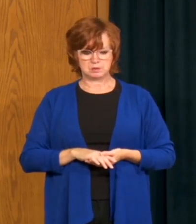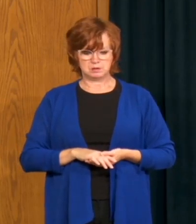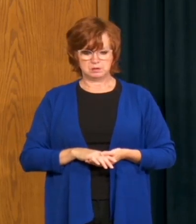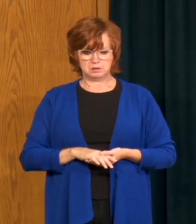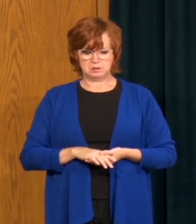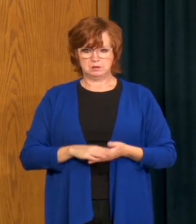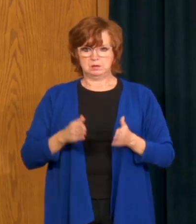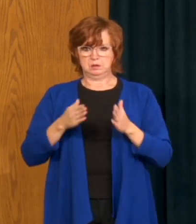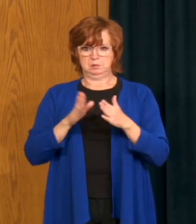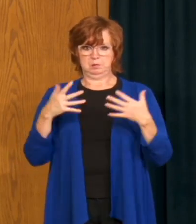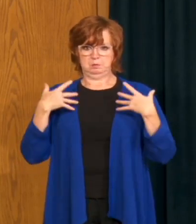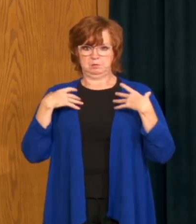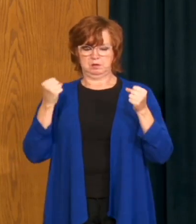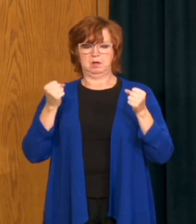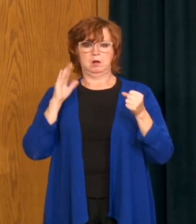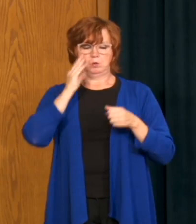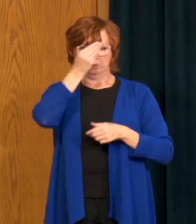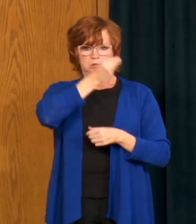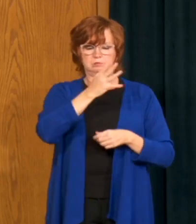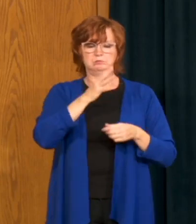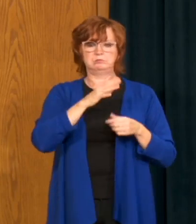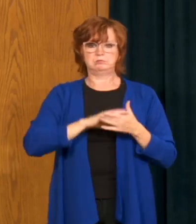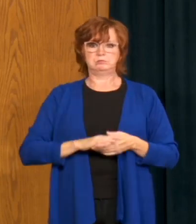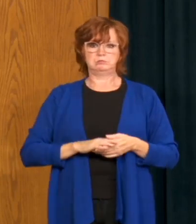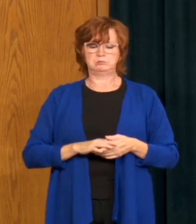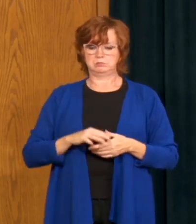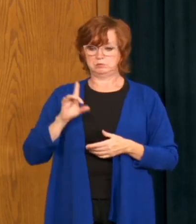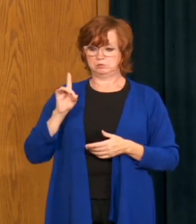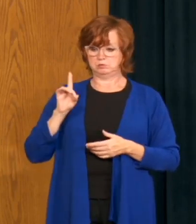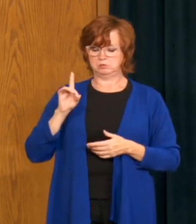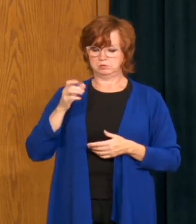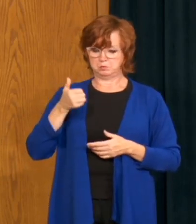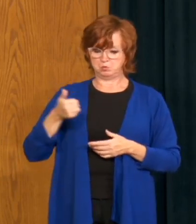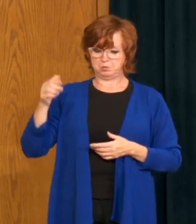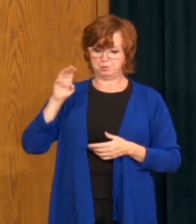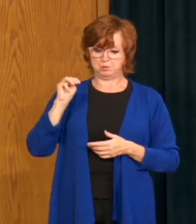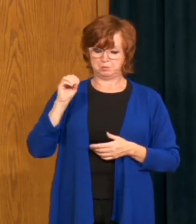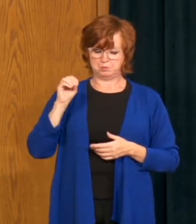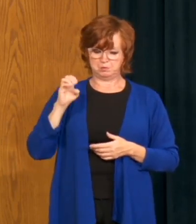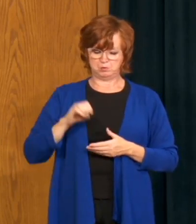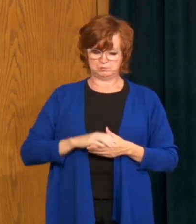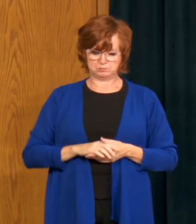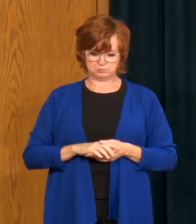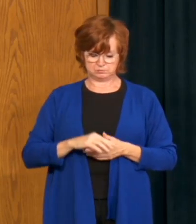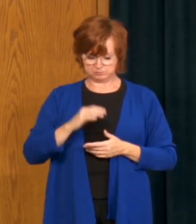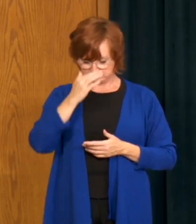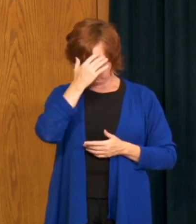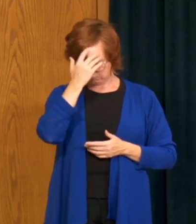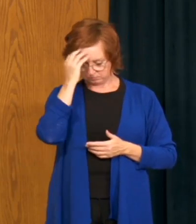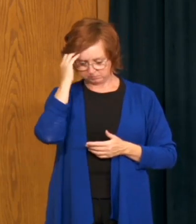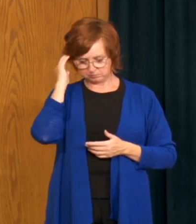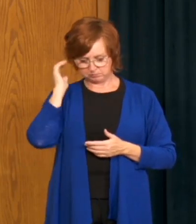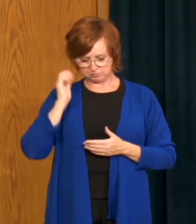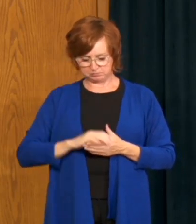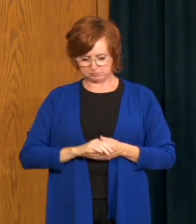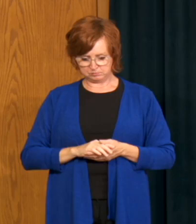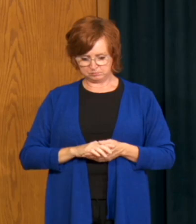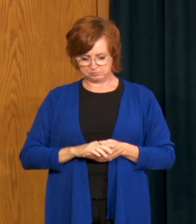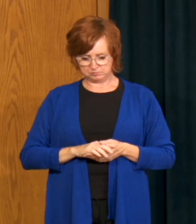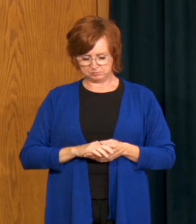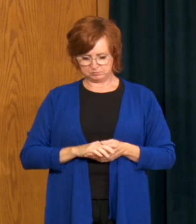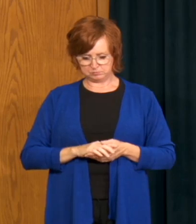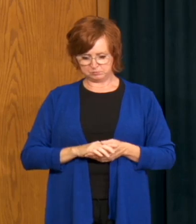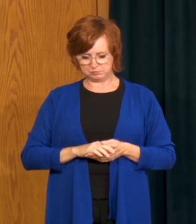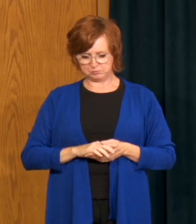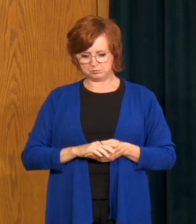operations, that advice would be given. I would just say that this system of clarifying the